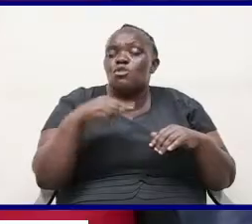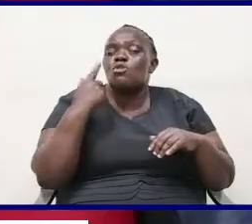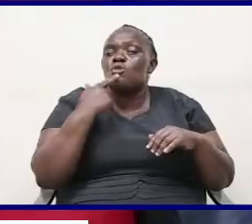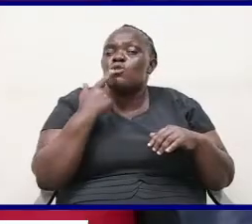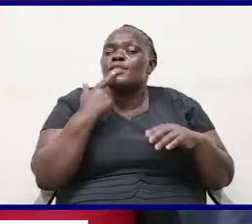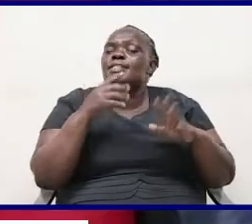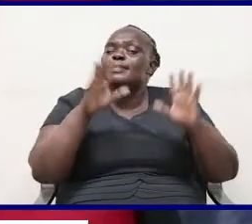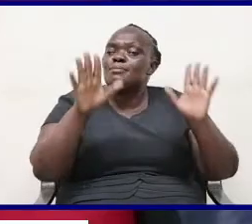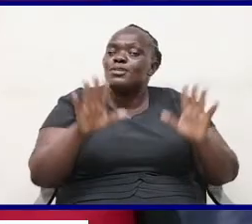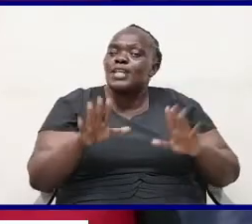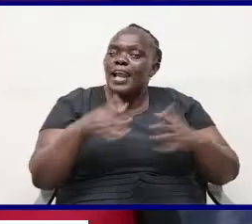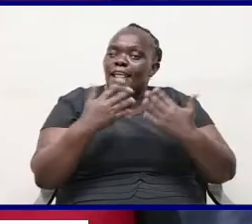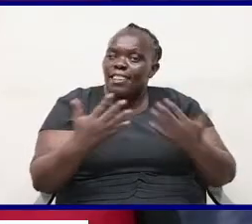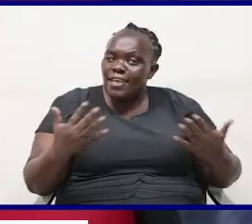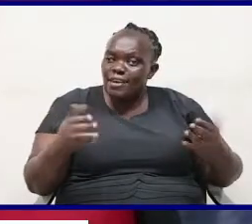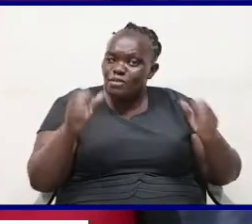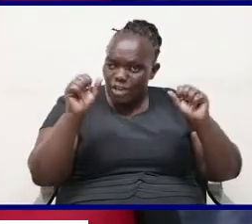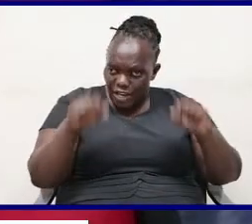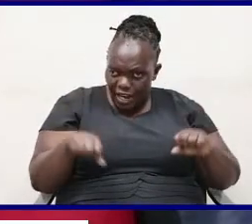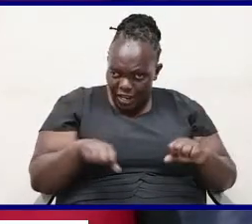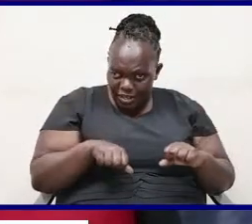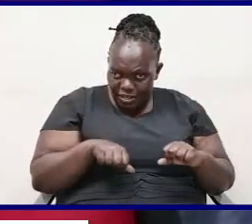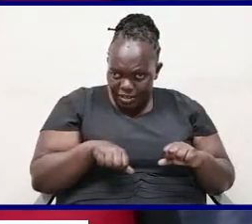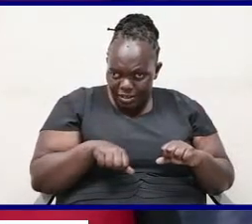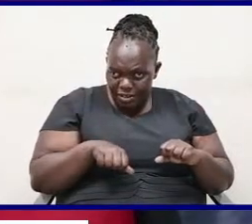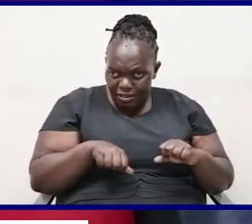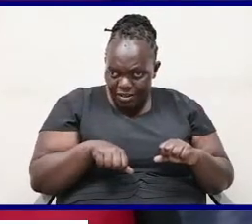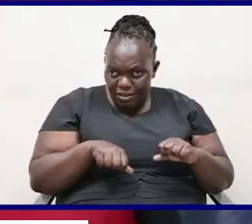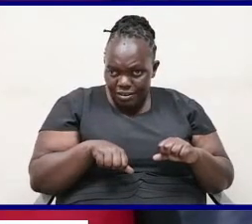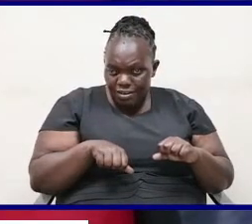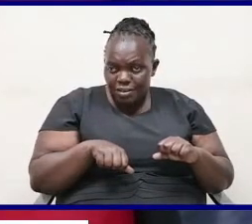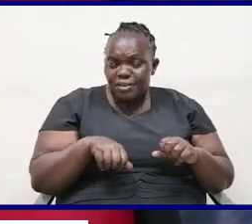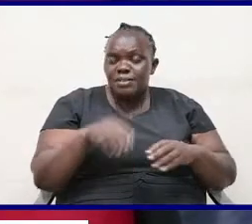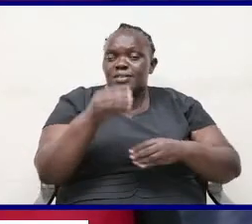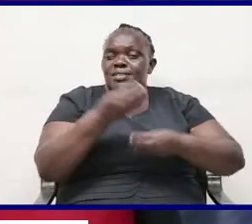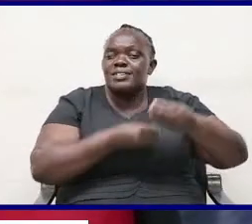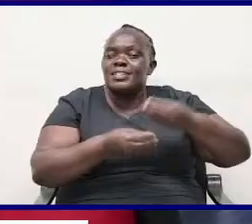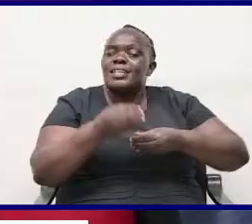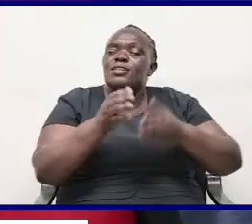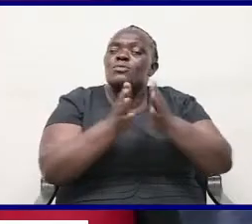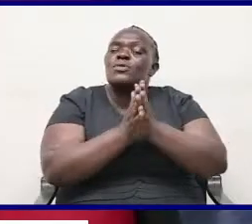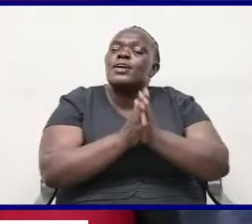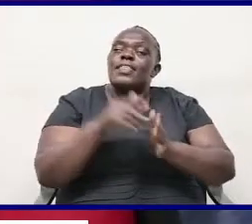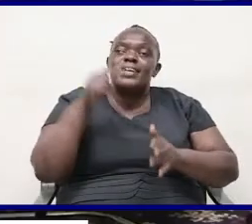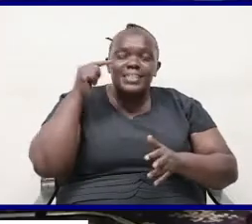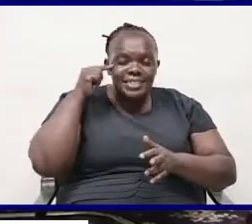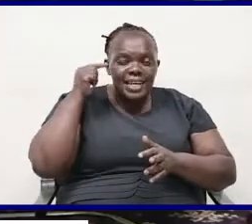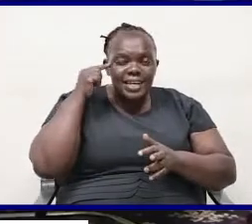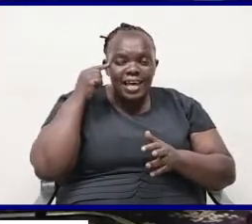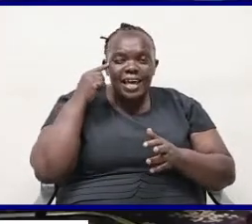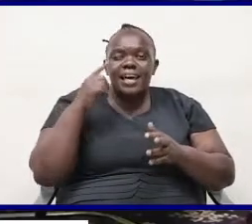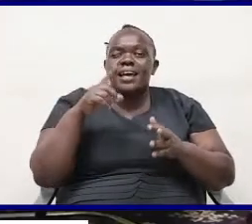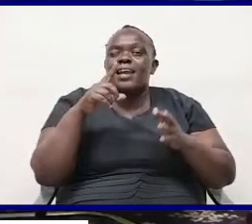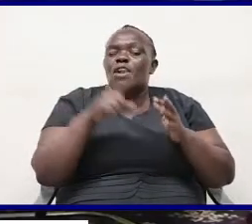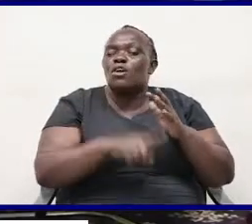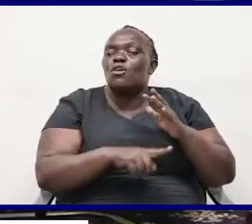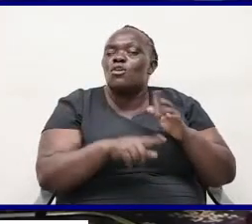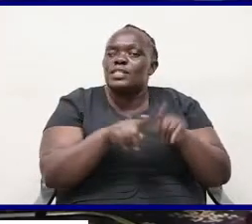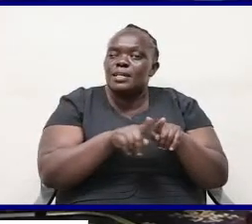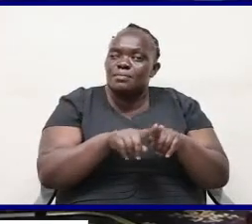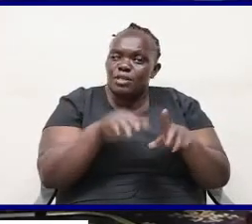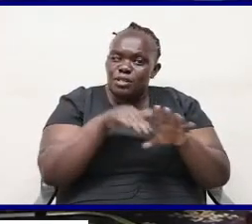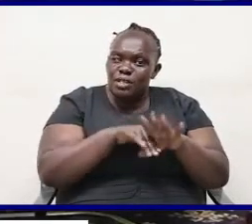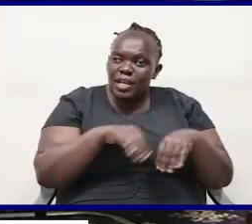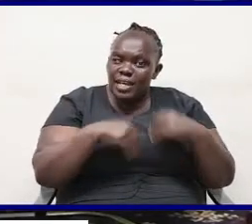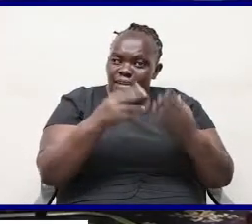those critical things that we could actually trade with China, the low-hanging fruits that we